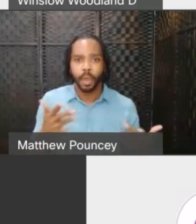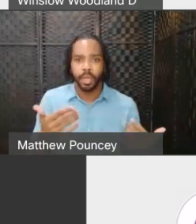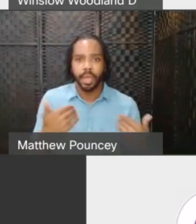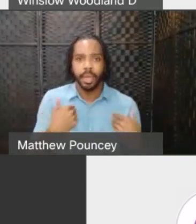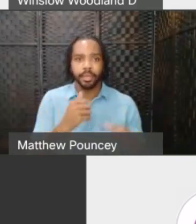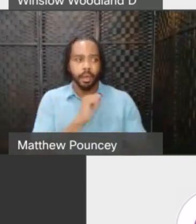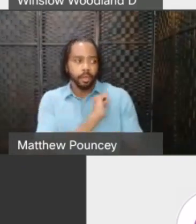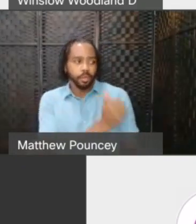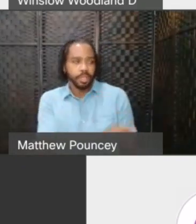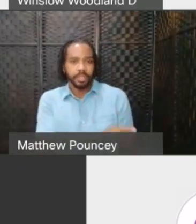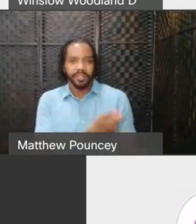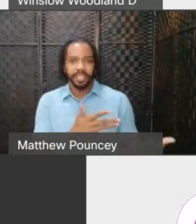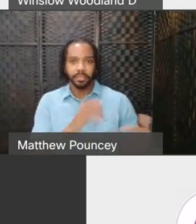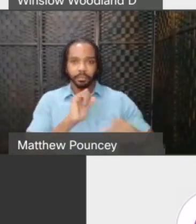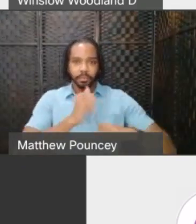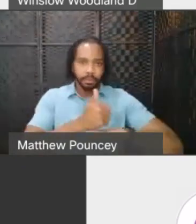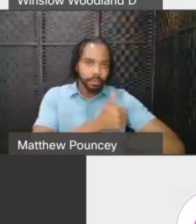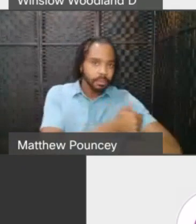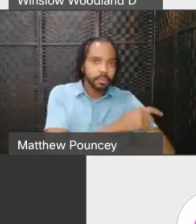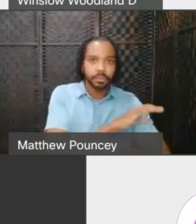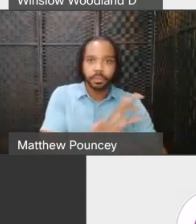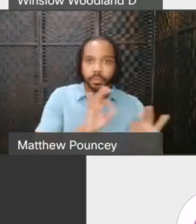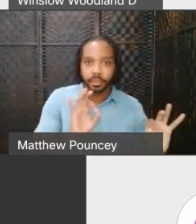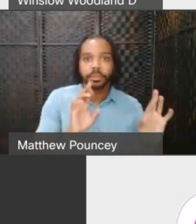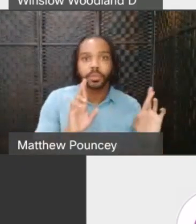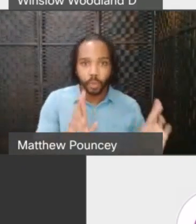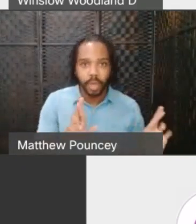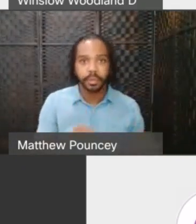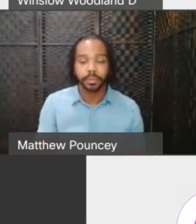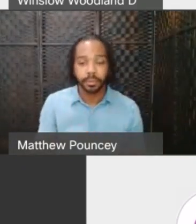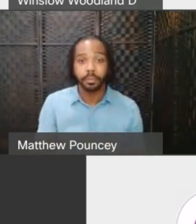authorizations in place. And so it was just a matter of